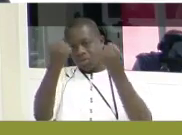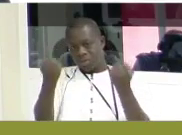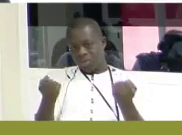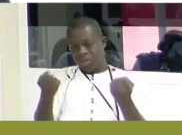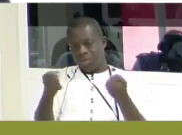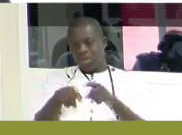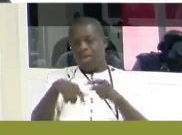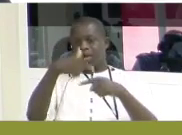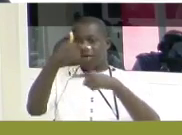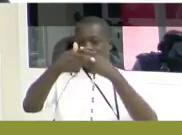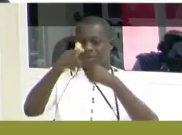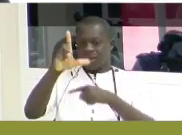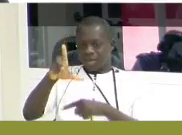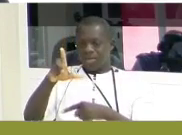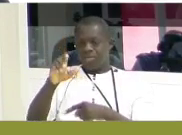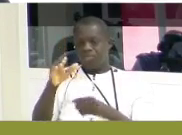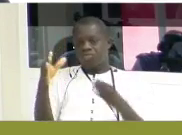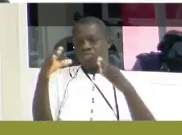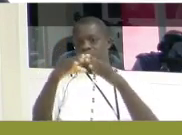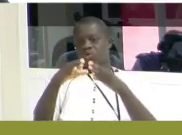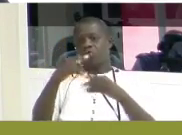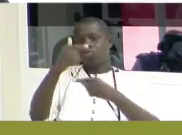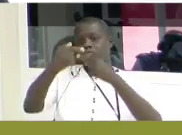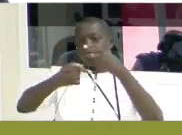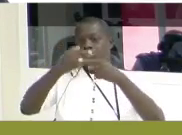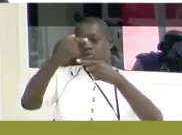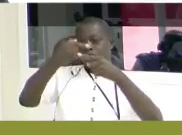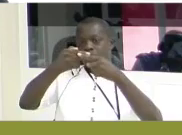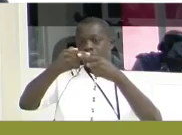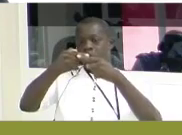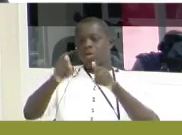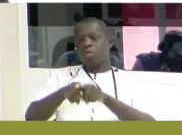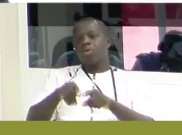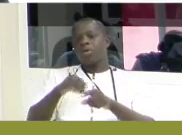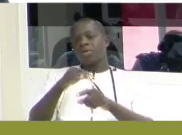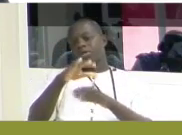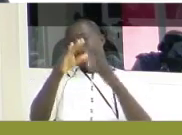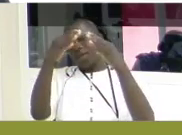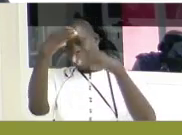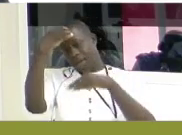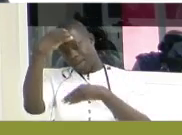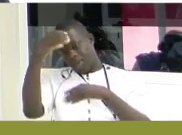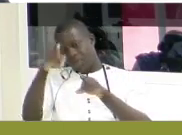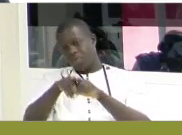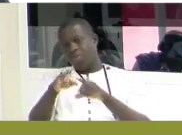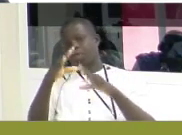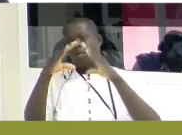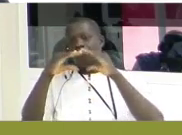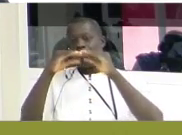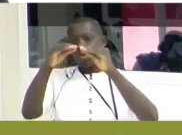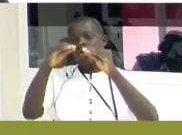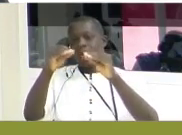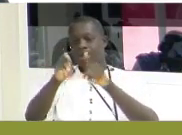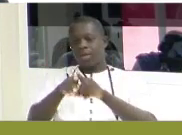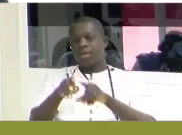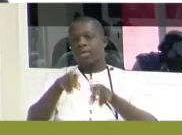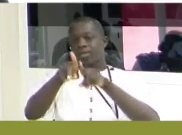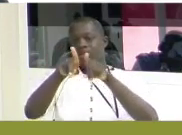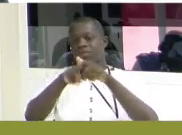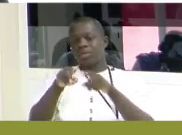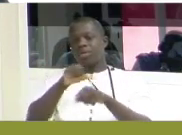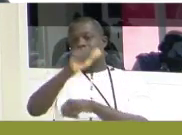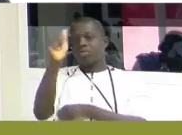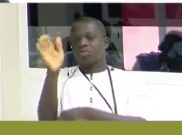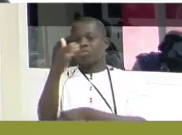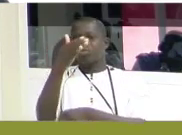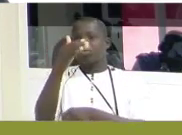After Linger, I joined Global Properties as head of media relations, then to GT Bank in March 2009